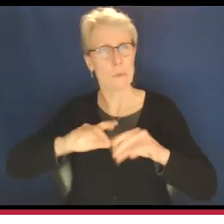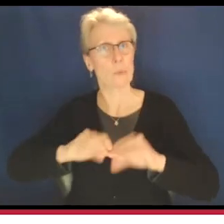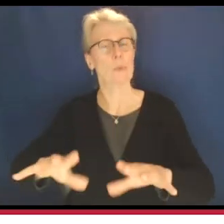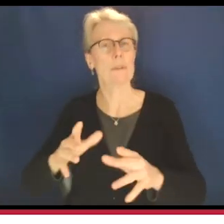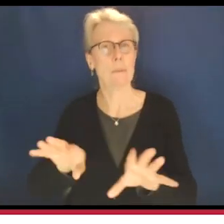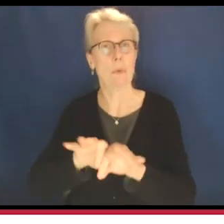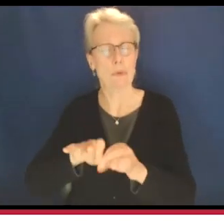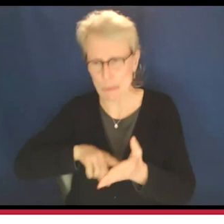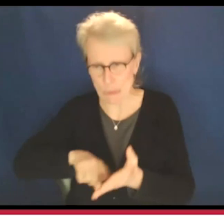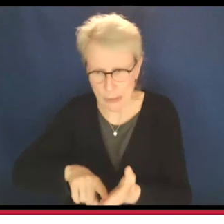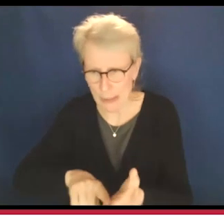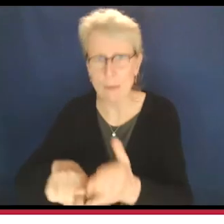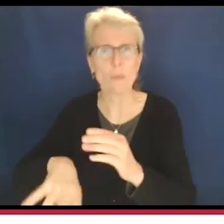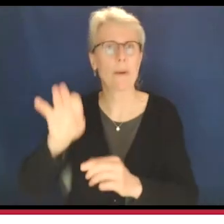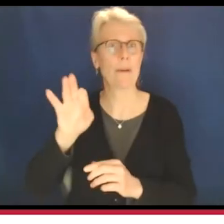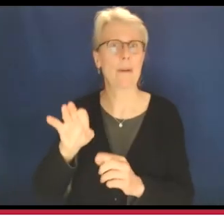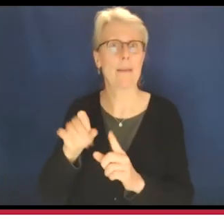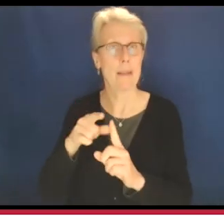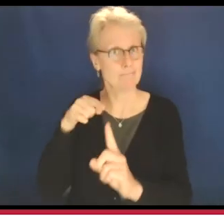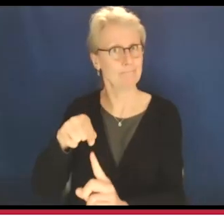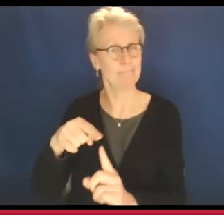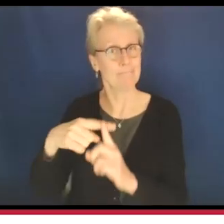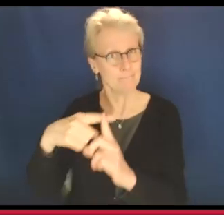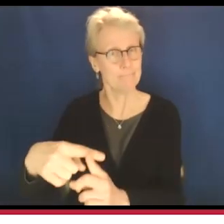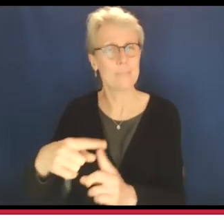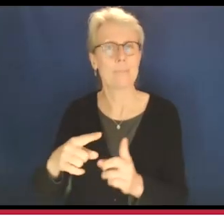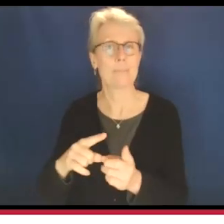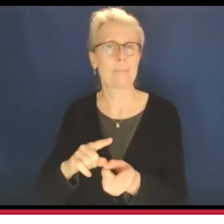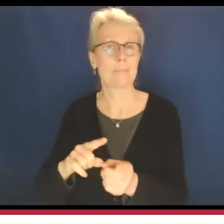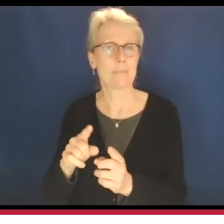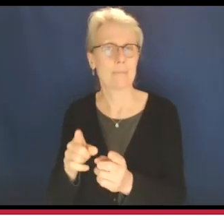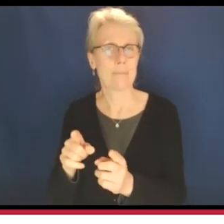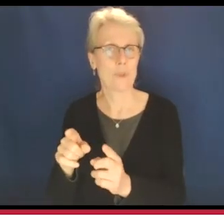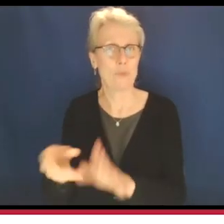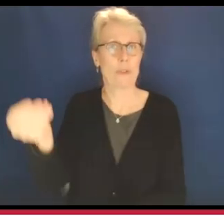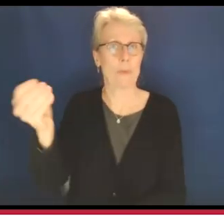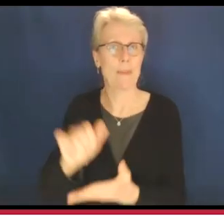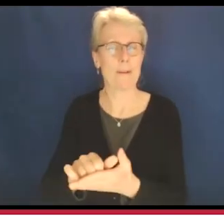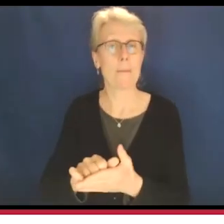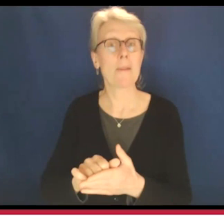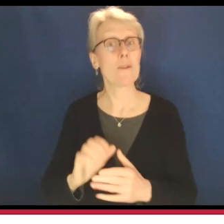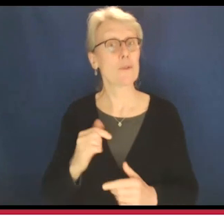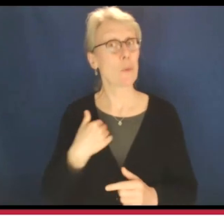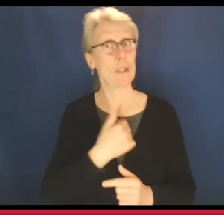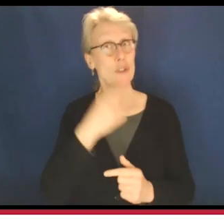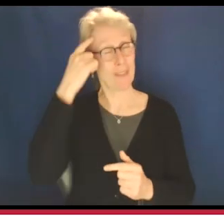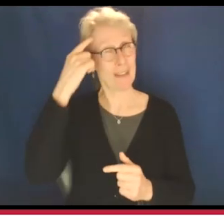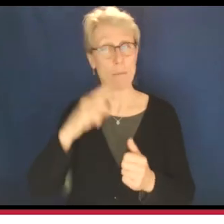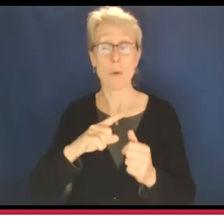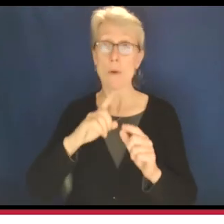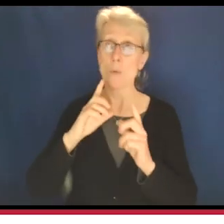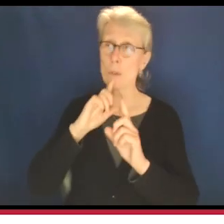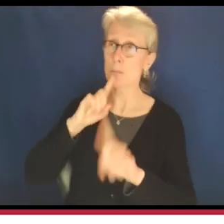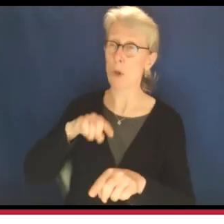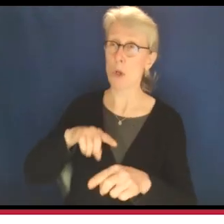So I think it suggests that for response and resilience, we should maybe focus a little bit less